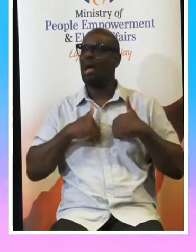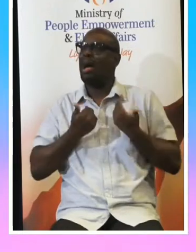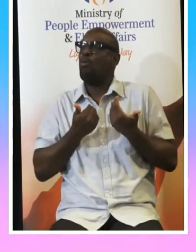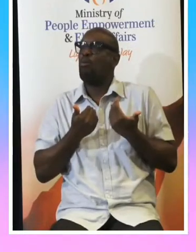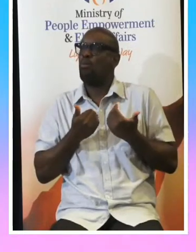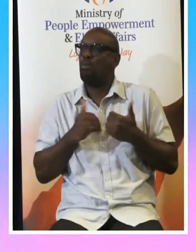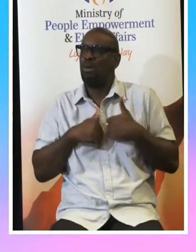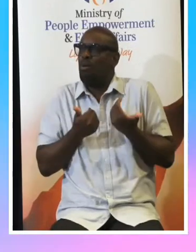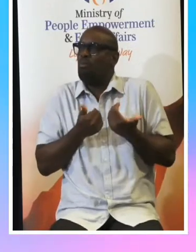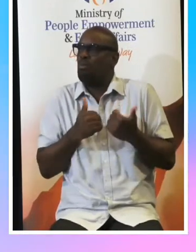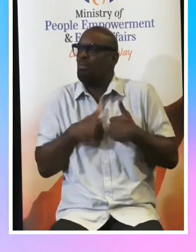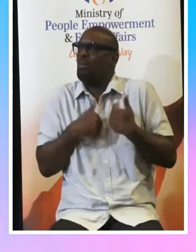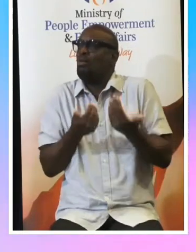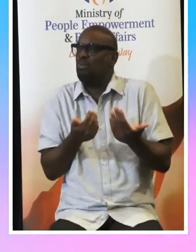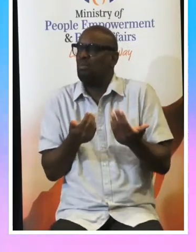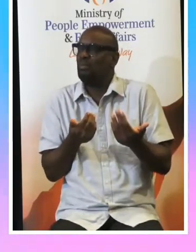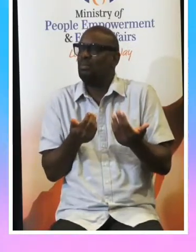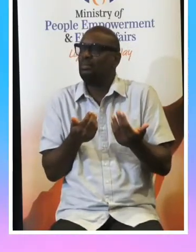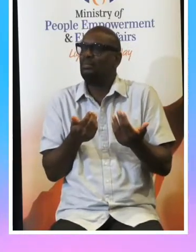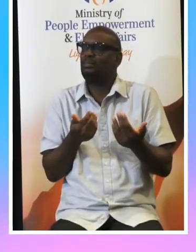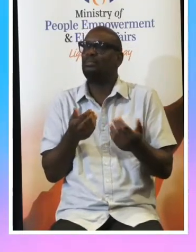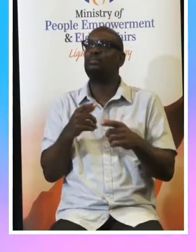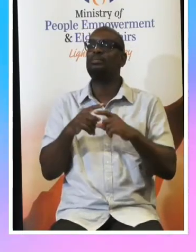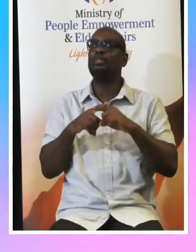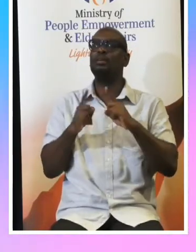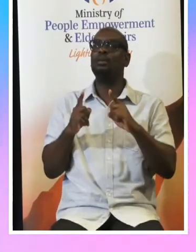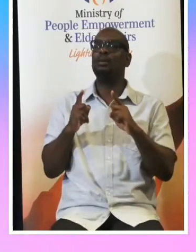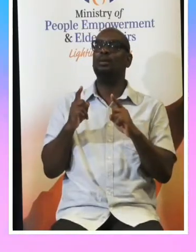The eventual diagnosis of cerebral palsy